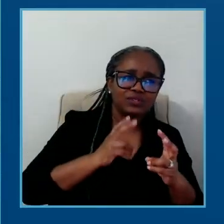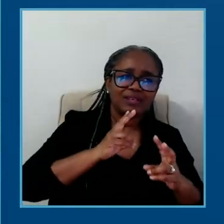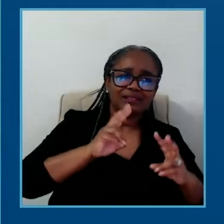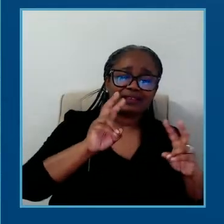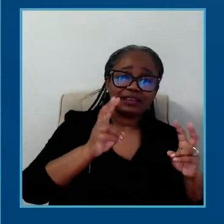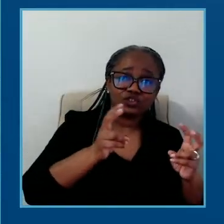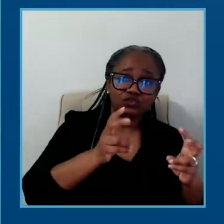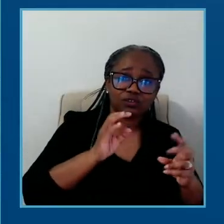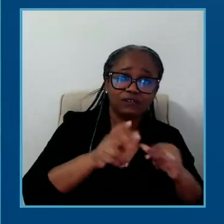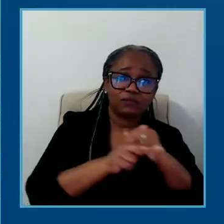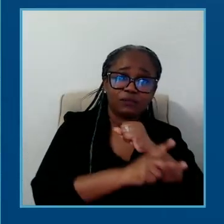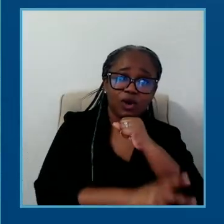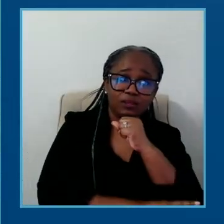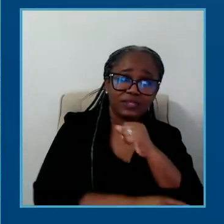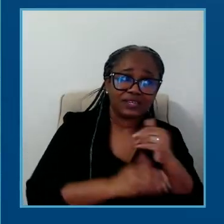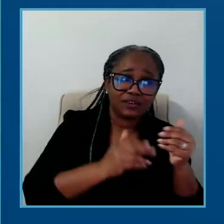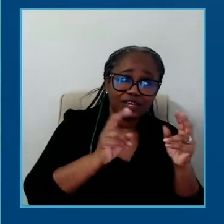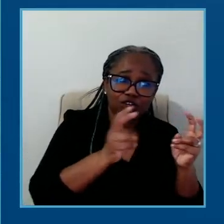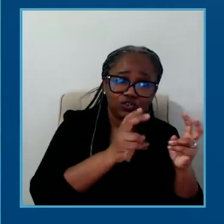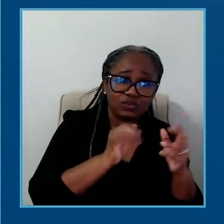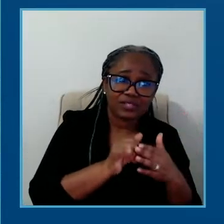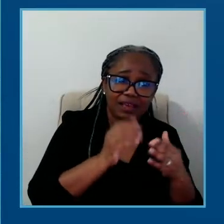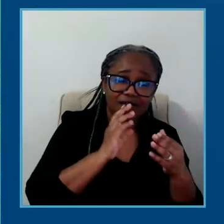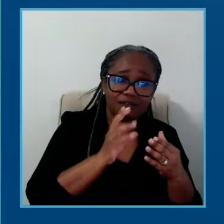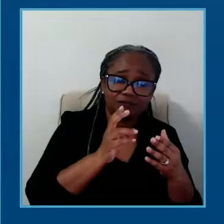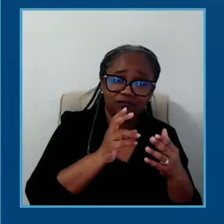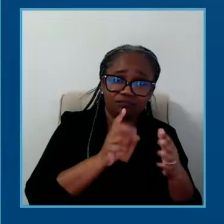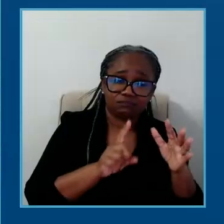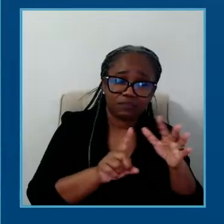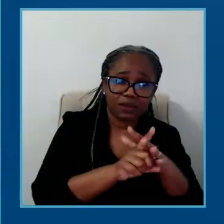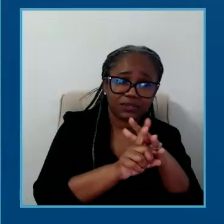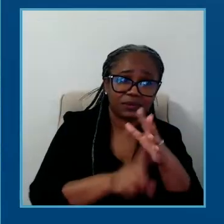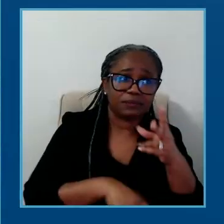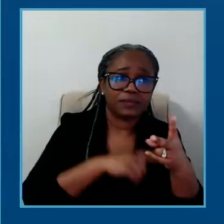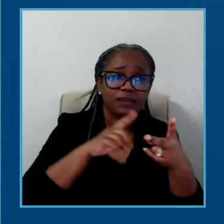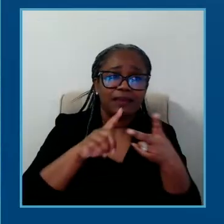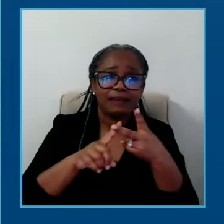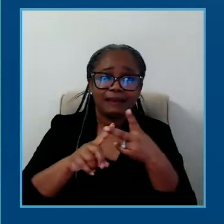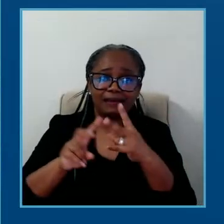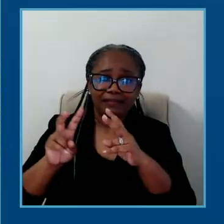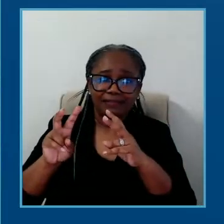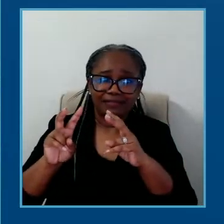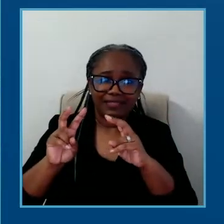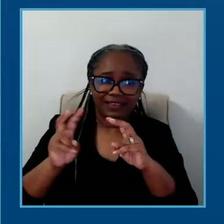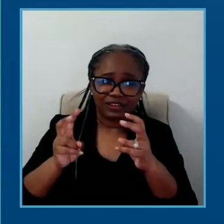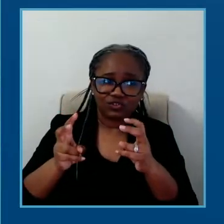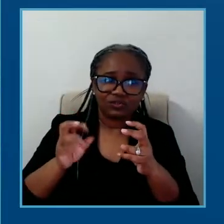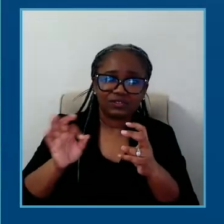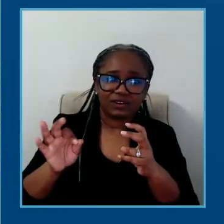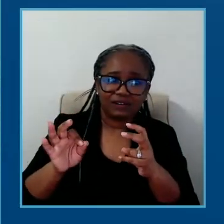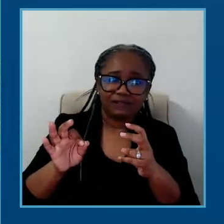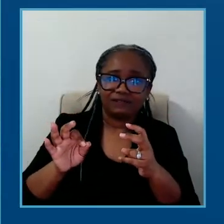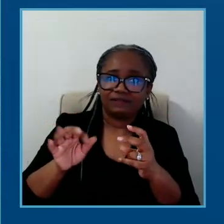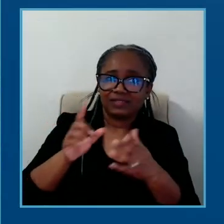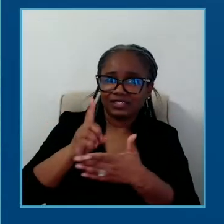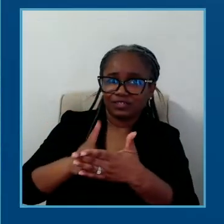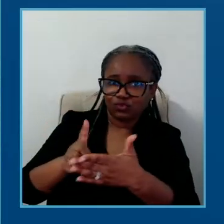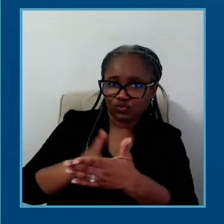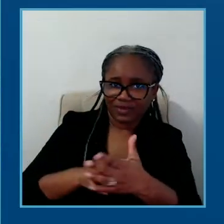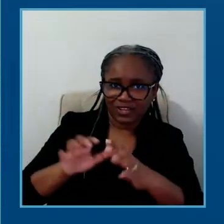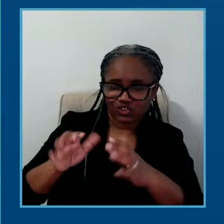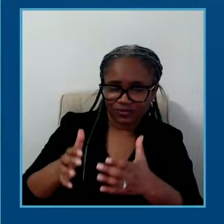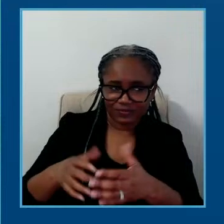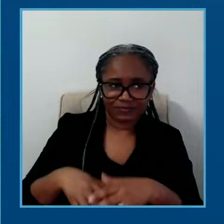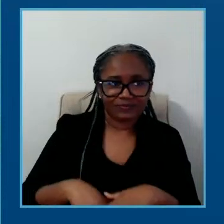not be discrimination. In regard to these two, I mean, think of them as two big pies, all right? The DNC came along